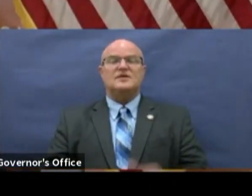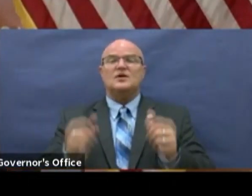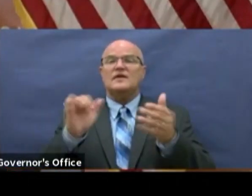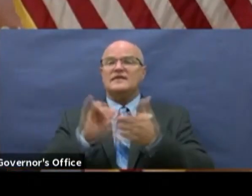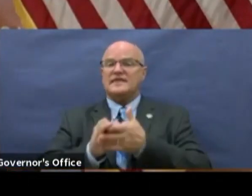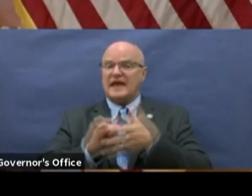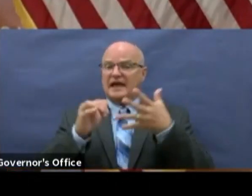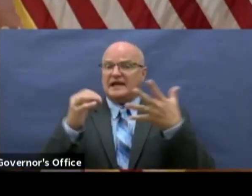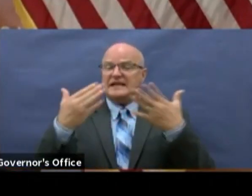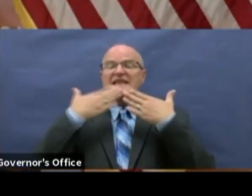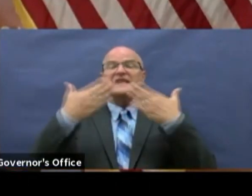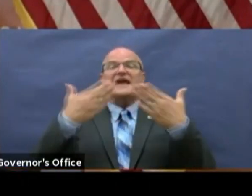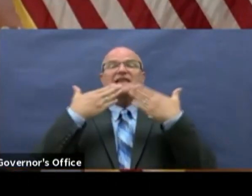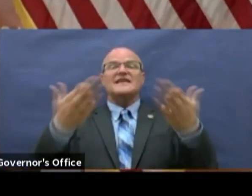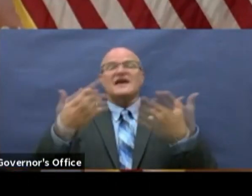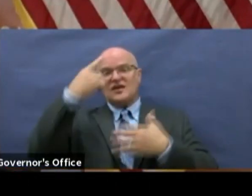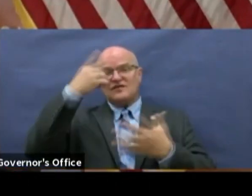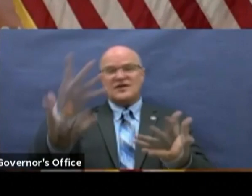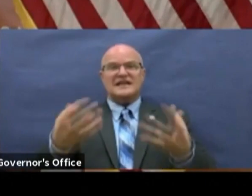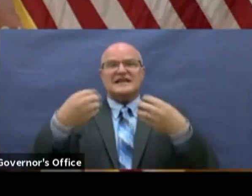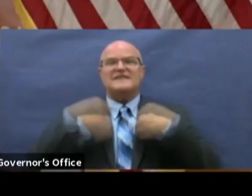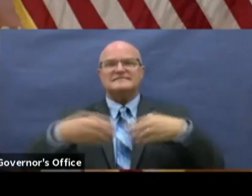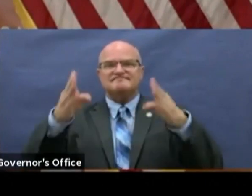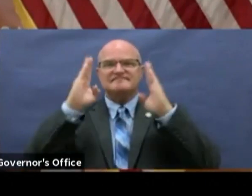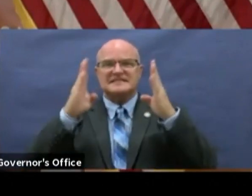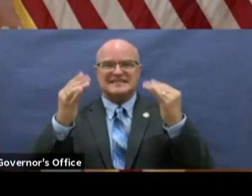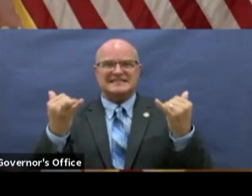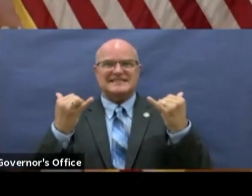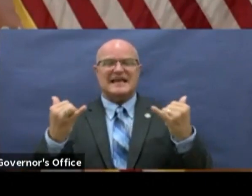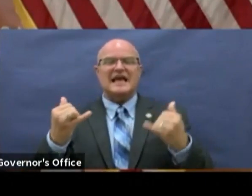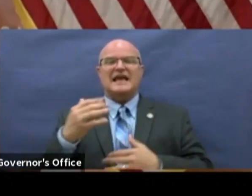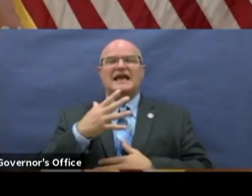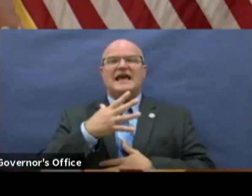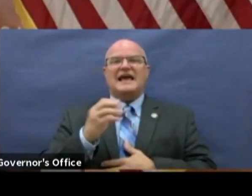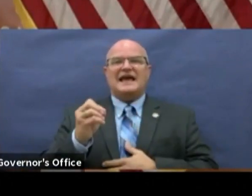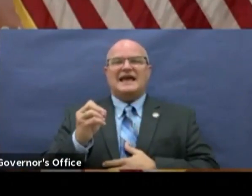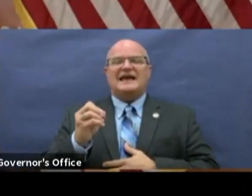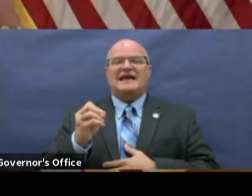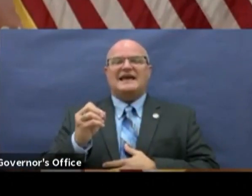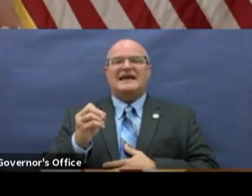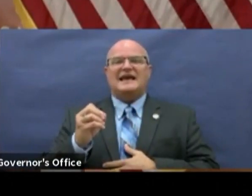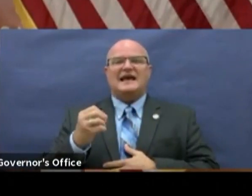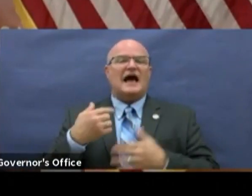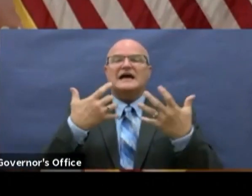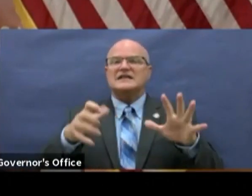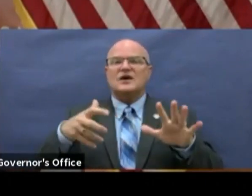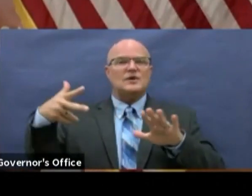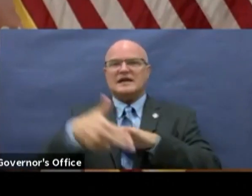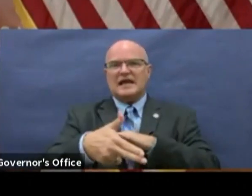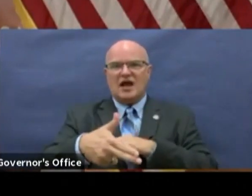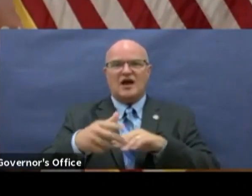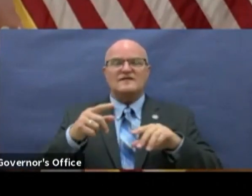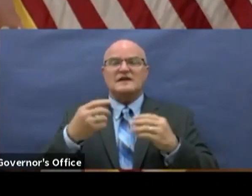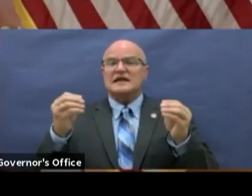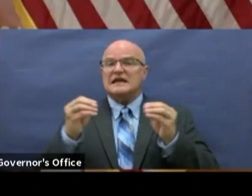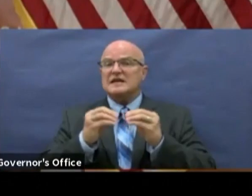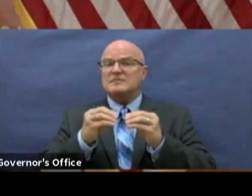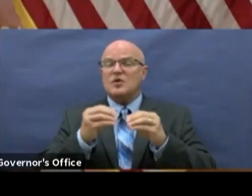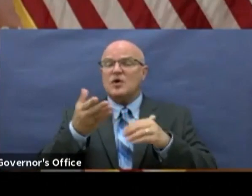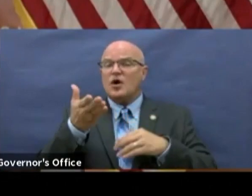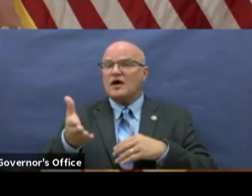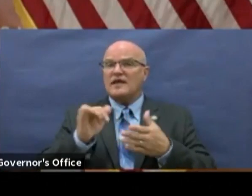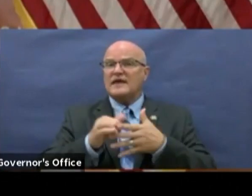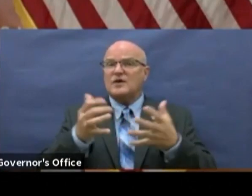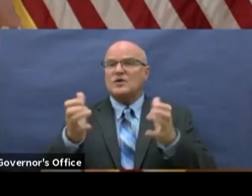With that, thank you for giving us attention today. And I don't want to cut anybody off. Is there anybody on there